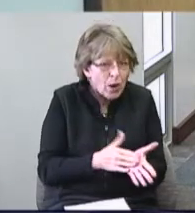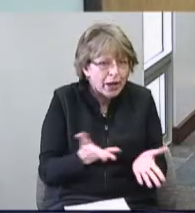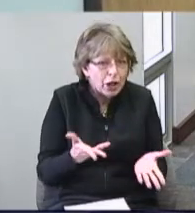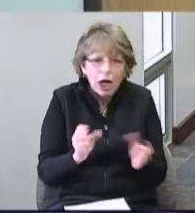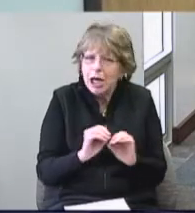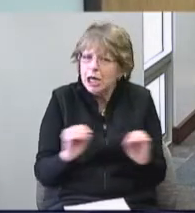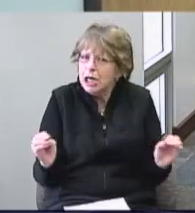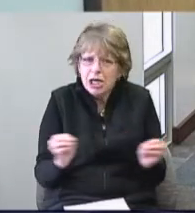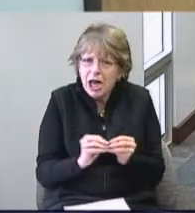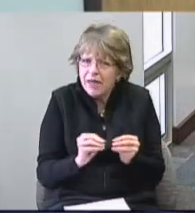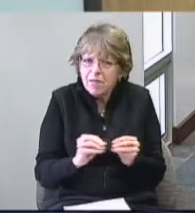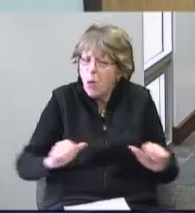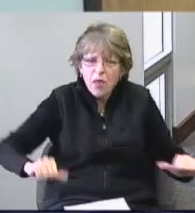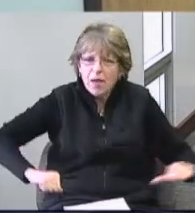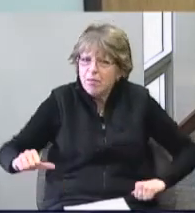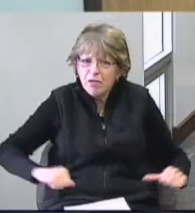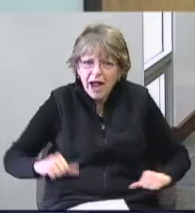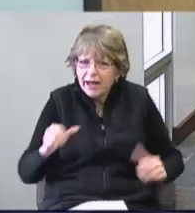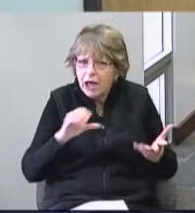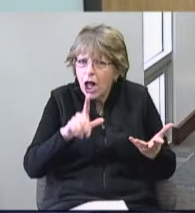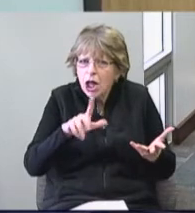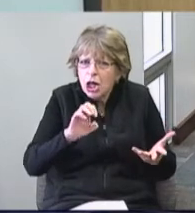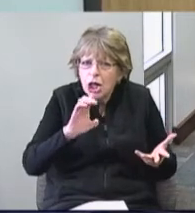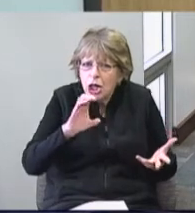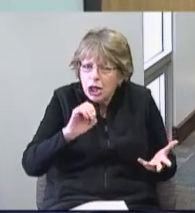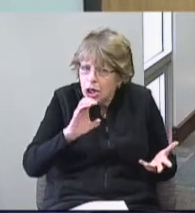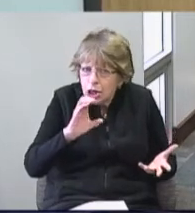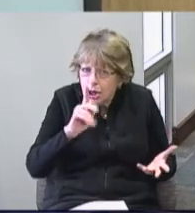than braggadocio, locker room braggadocio.